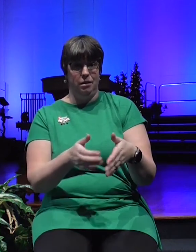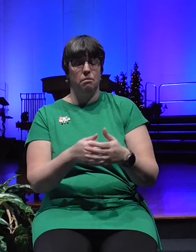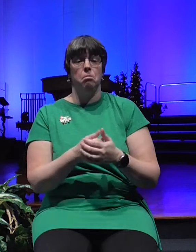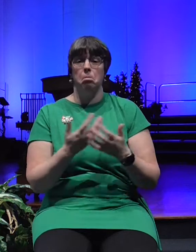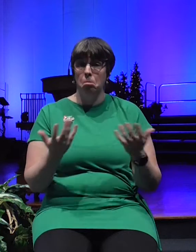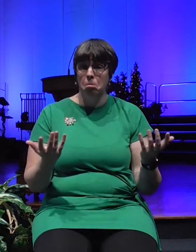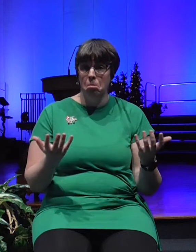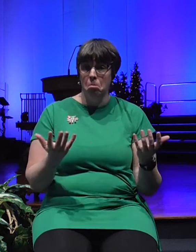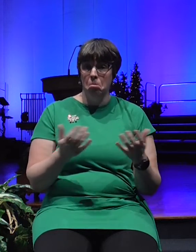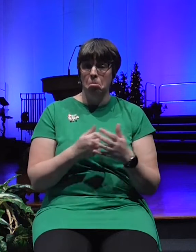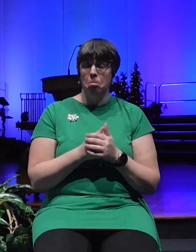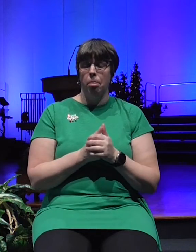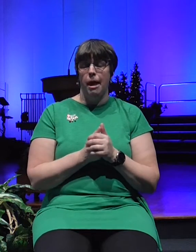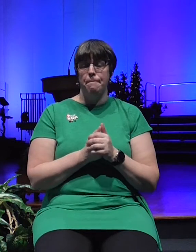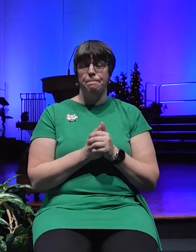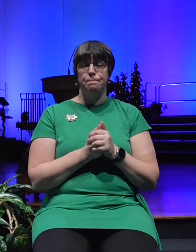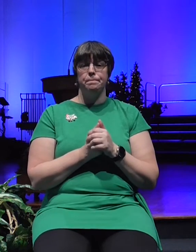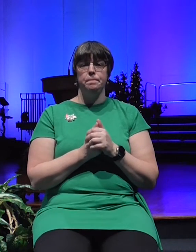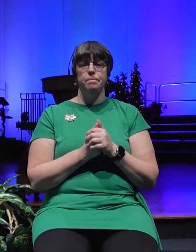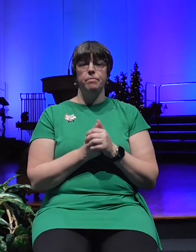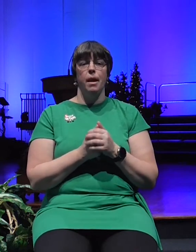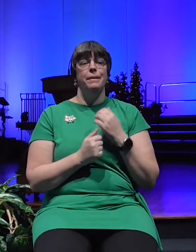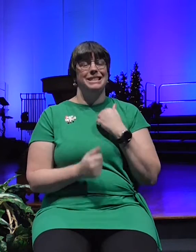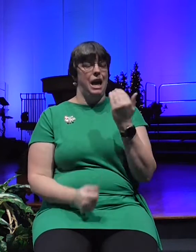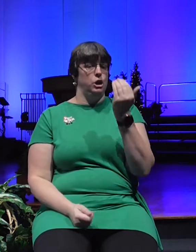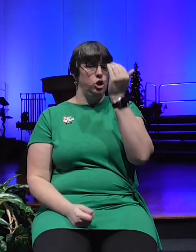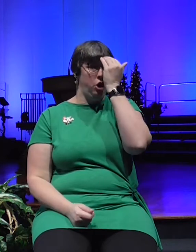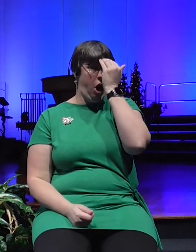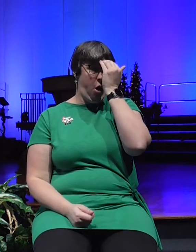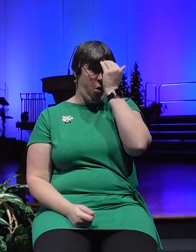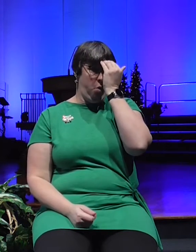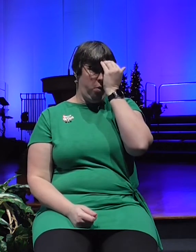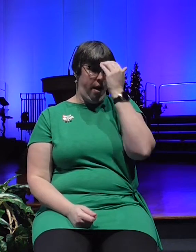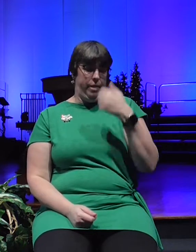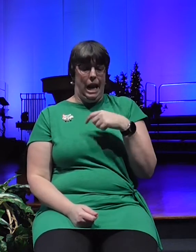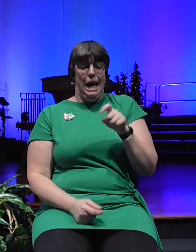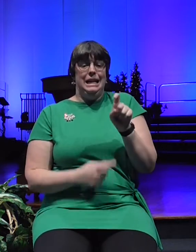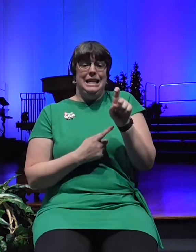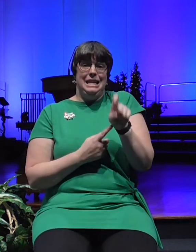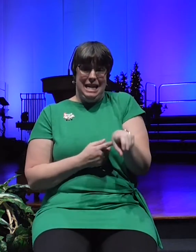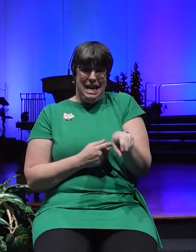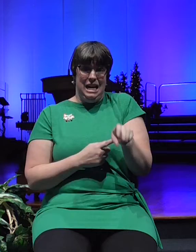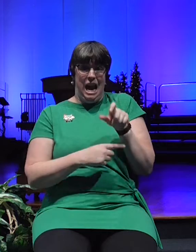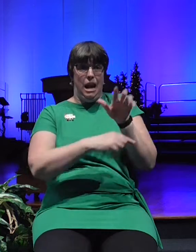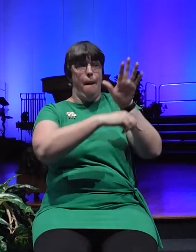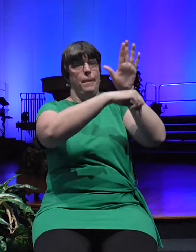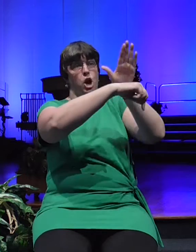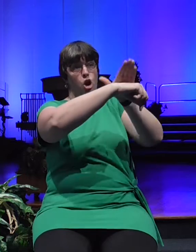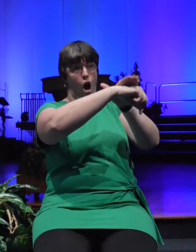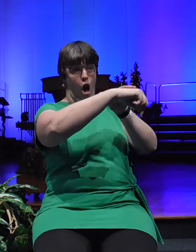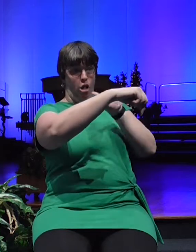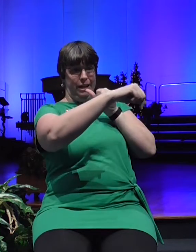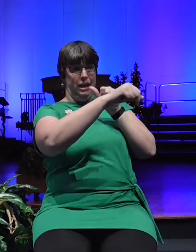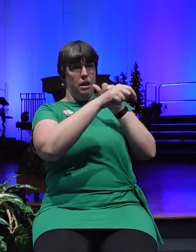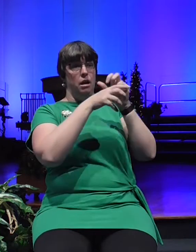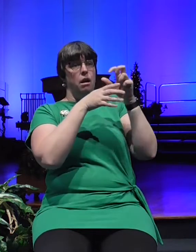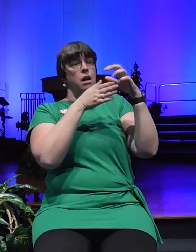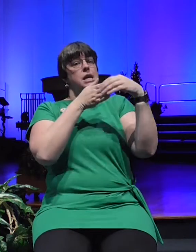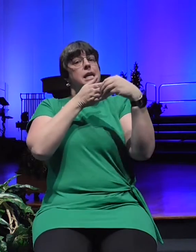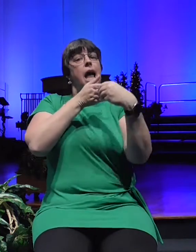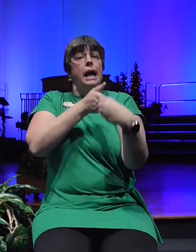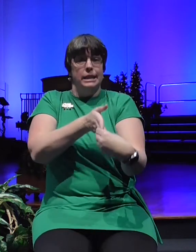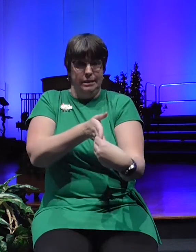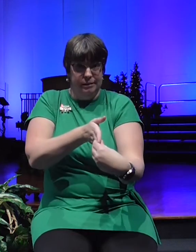Show me the way. As a knowing that I needed and was calling forth guidance for